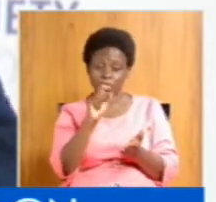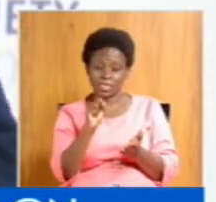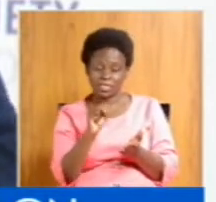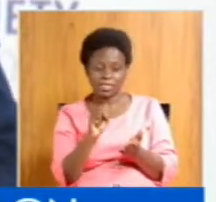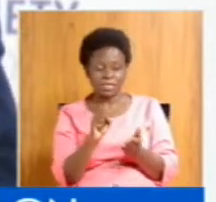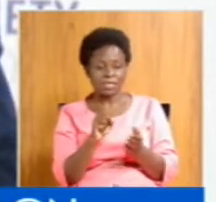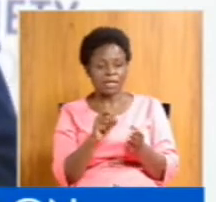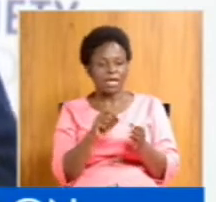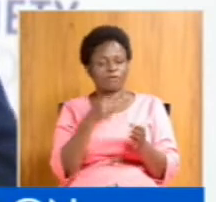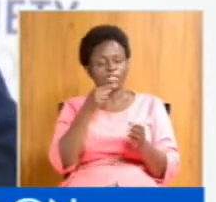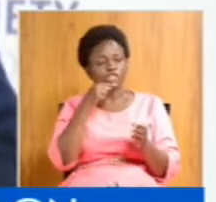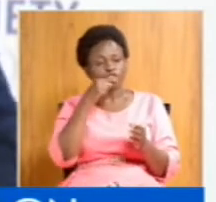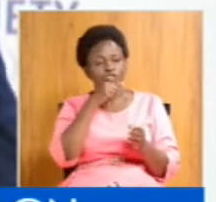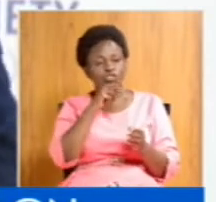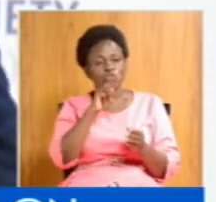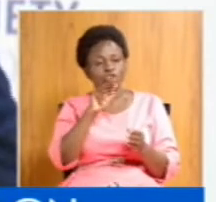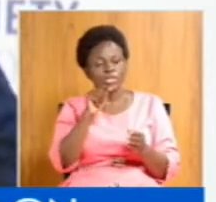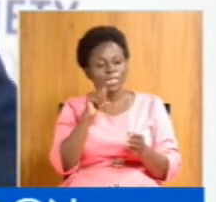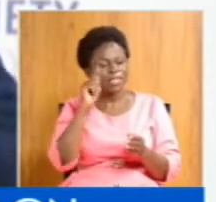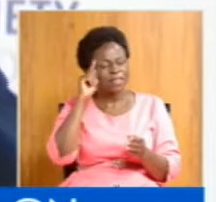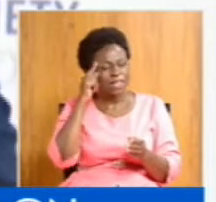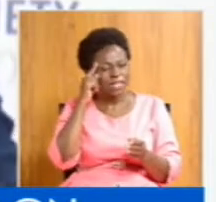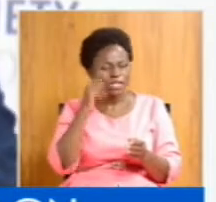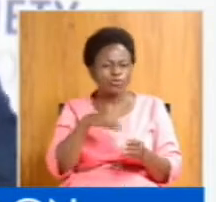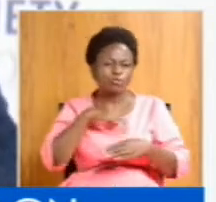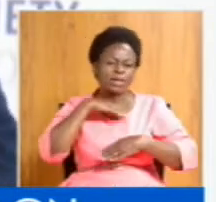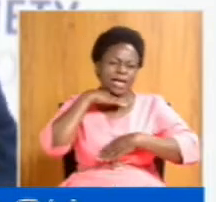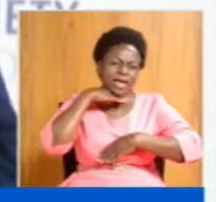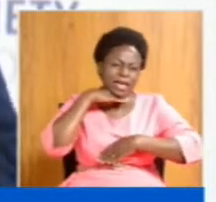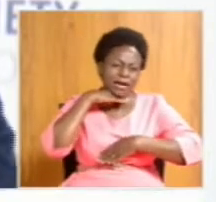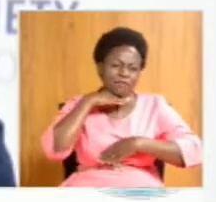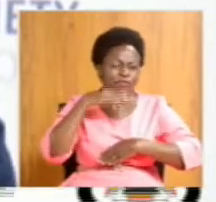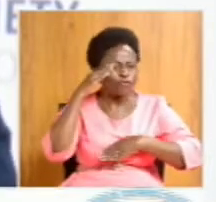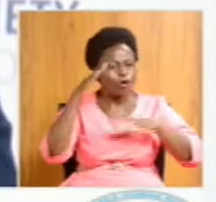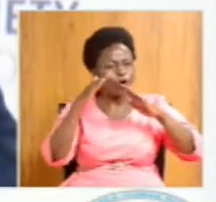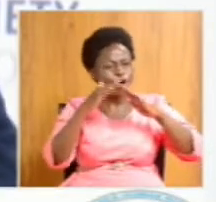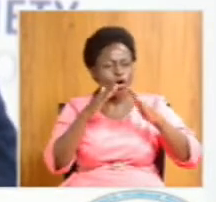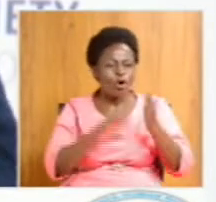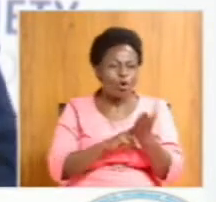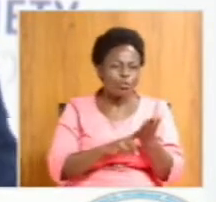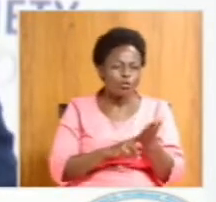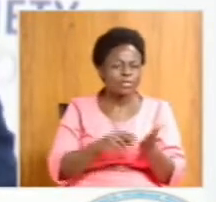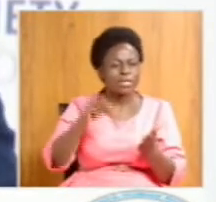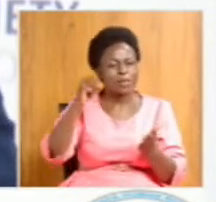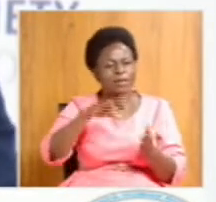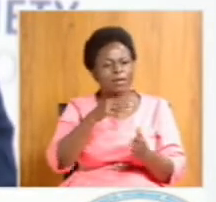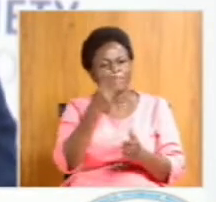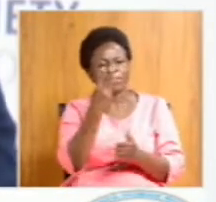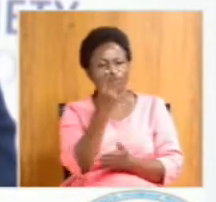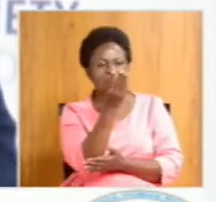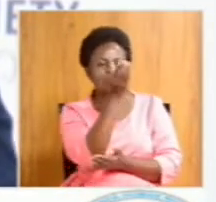in calling it a social unit, they anticipated that it would be enough for domestic use, powering about three bulbs